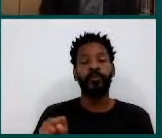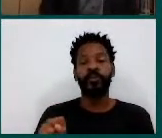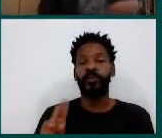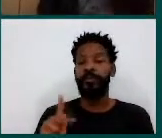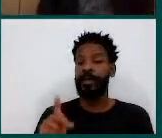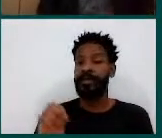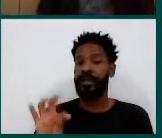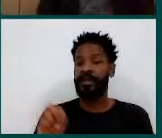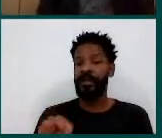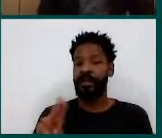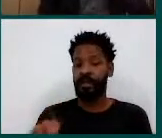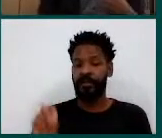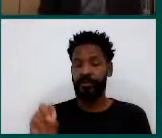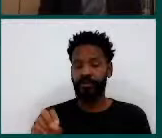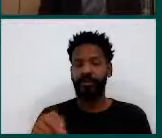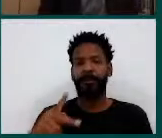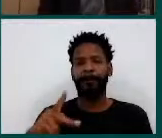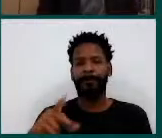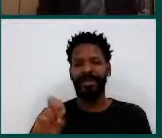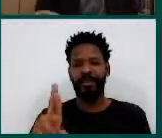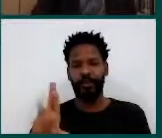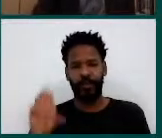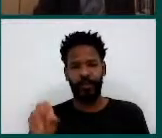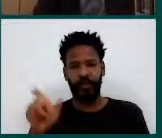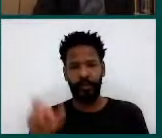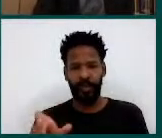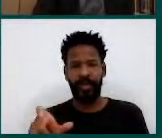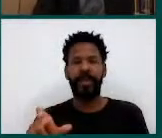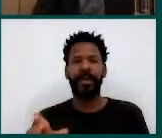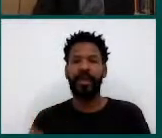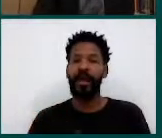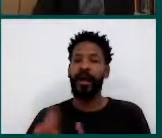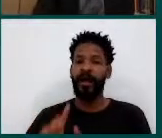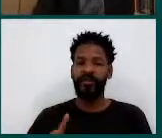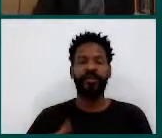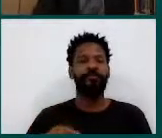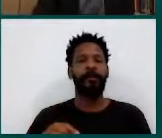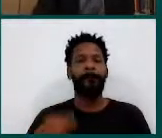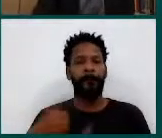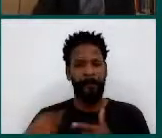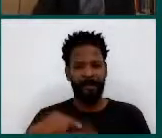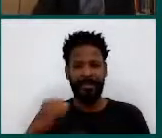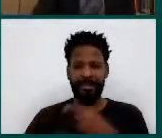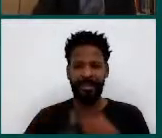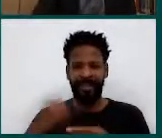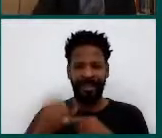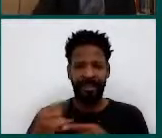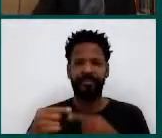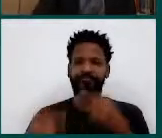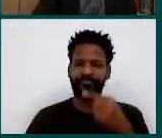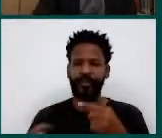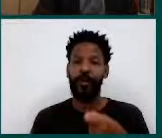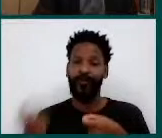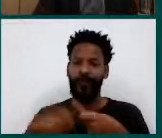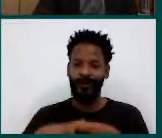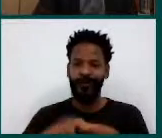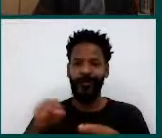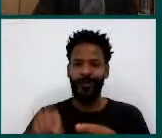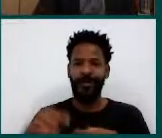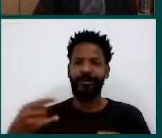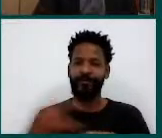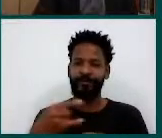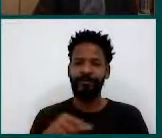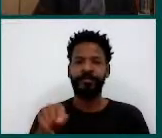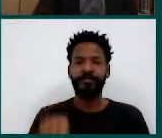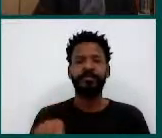senhor Pedro Emboava Vaz. Ele superintendent, teve um pequeno problema para se conectar conosco aqui, mas agora já está but we have online. problems E with agora também connecting tem a him, palavra and com